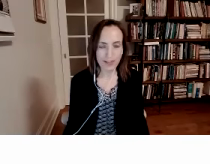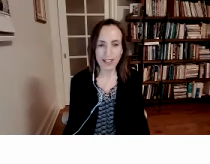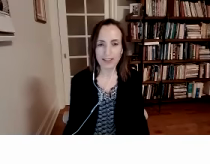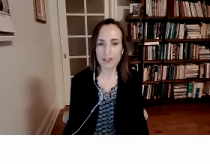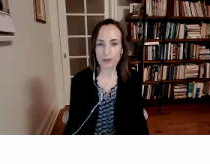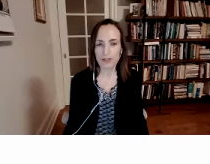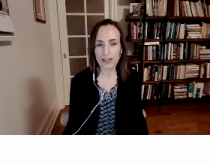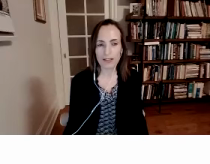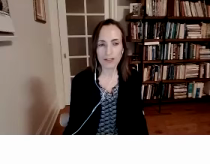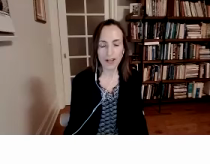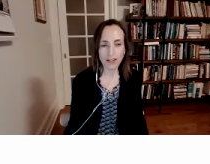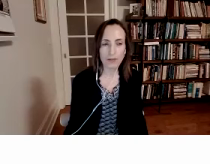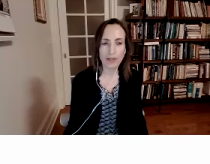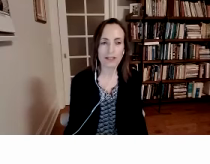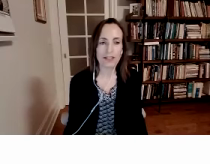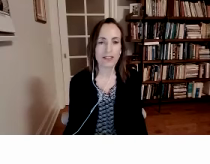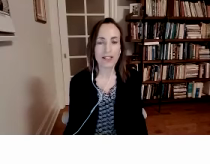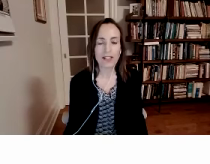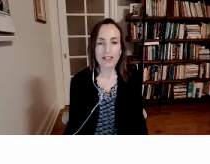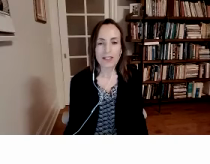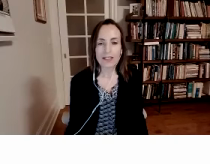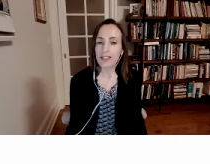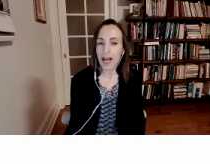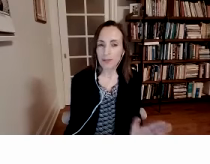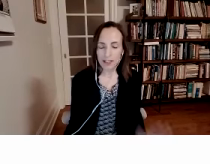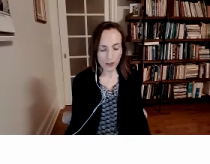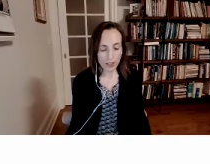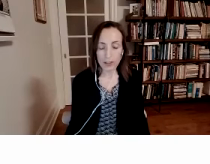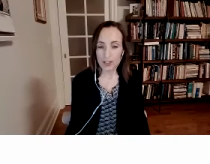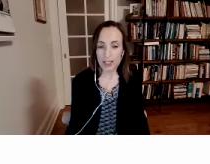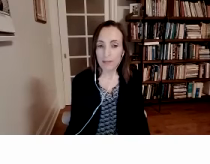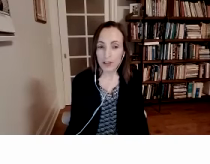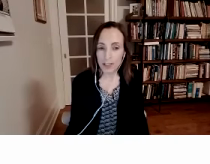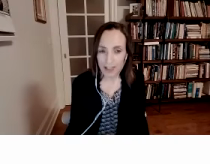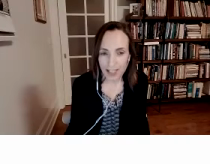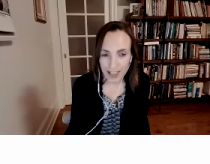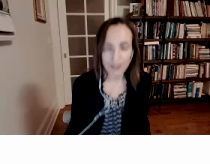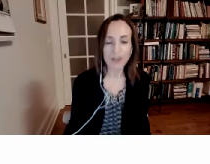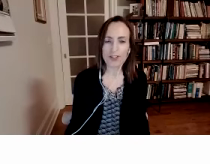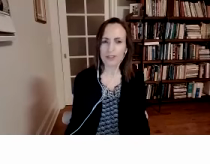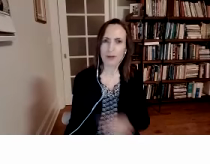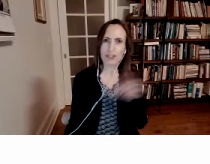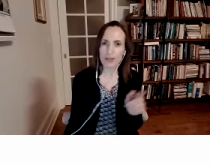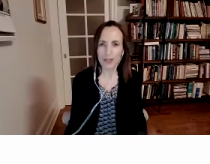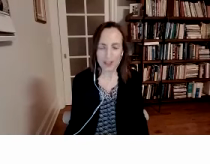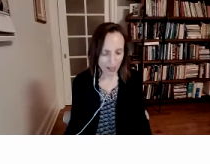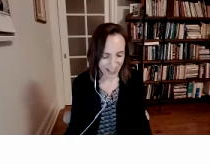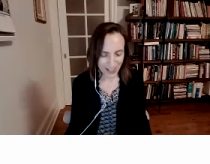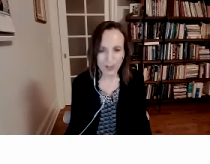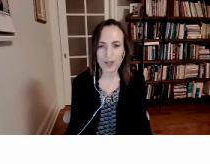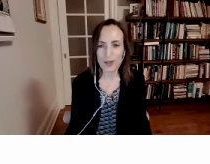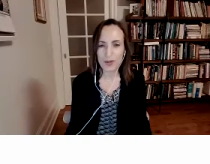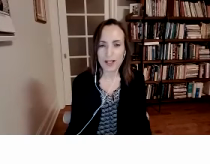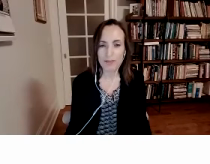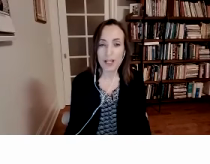was intending to present this talk, but things happened and it turned out that she's getting married today, or she probably is married by